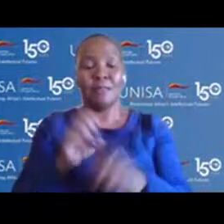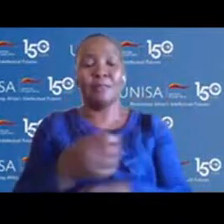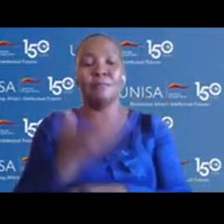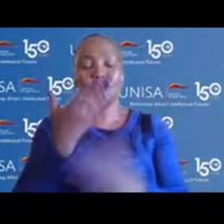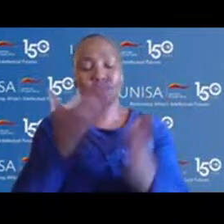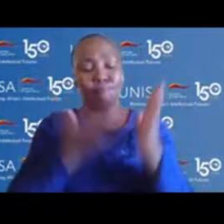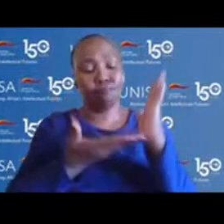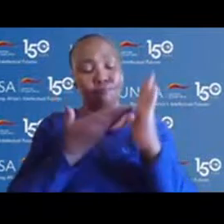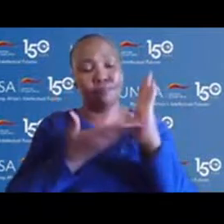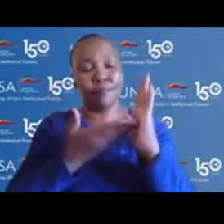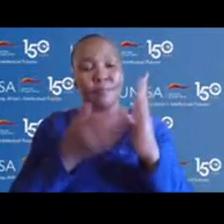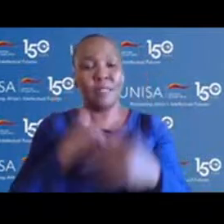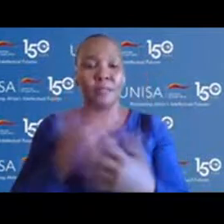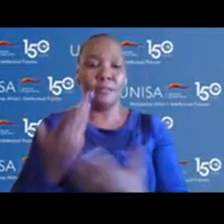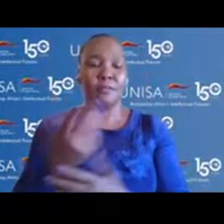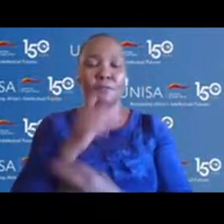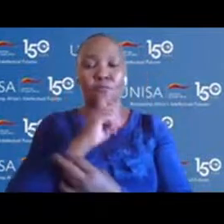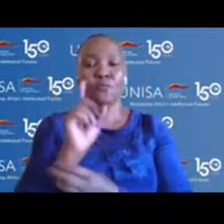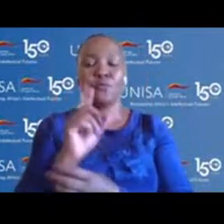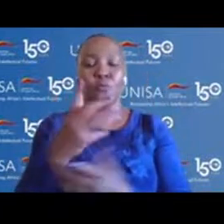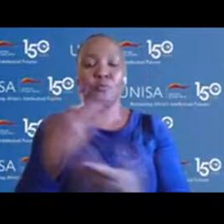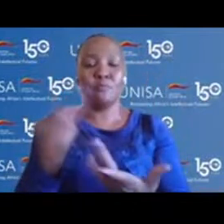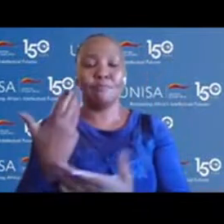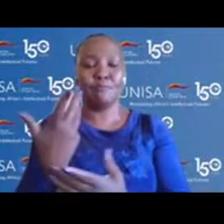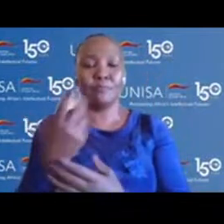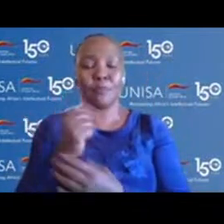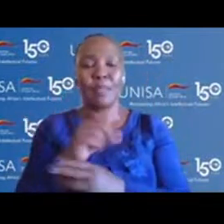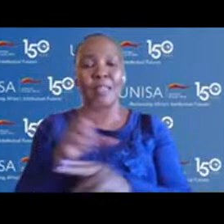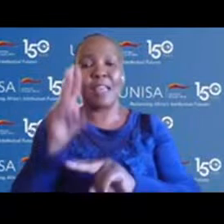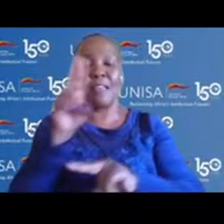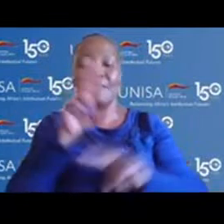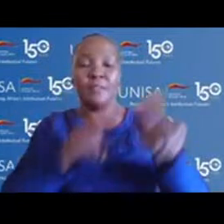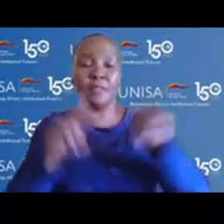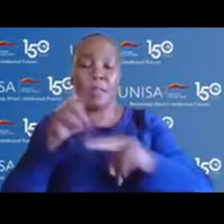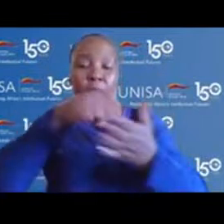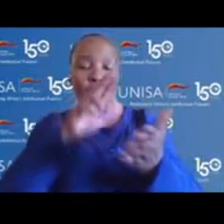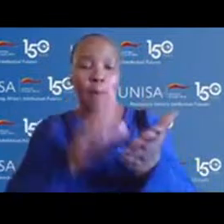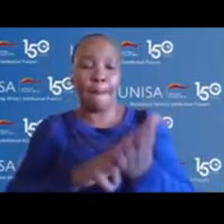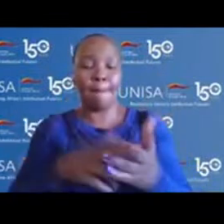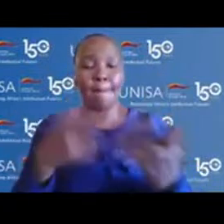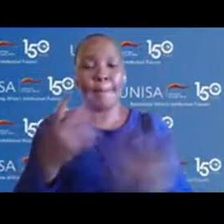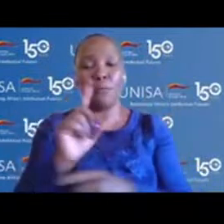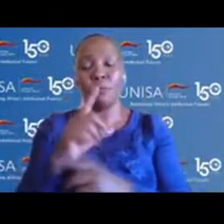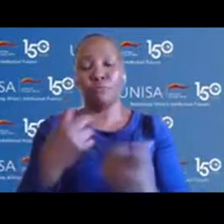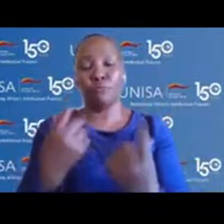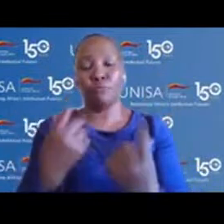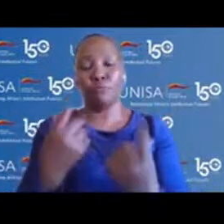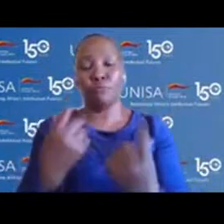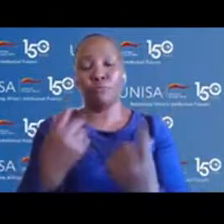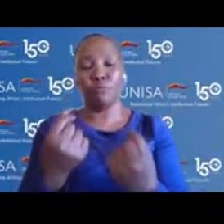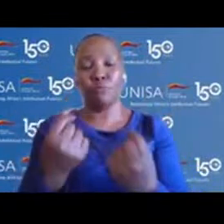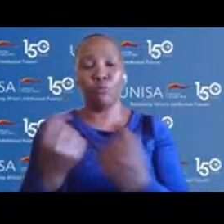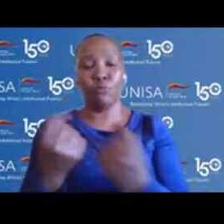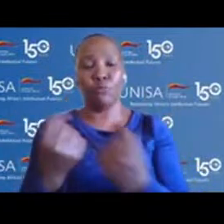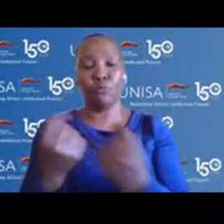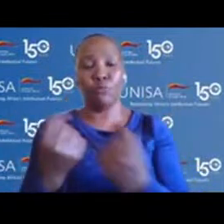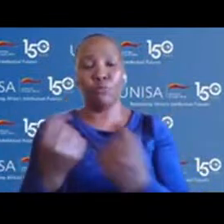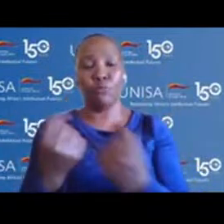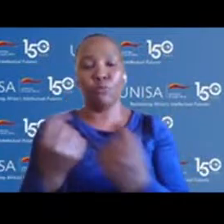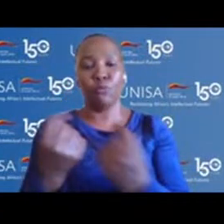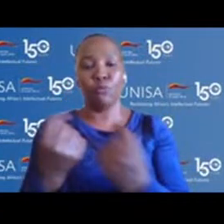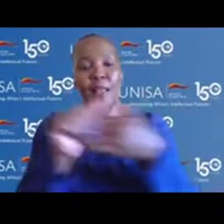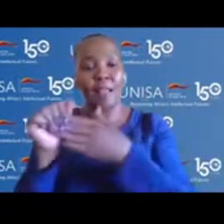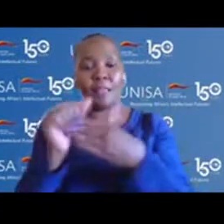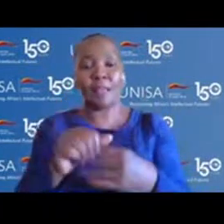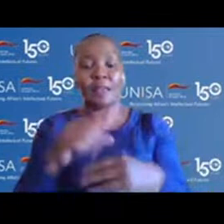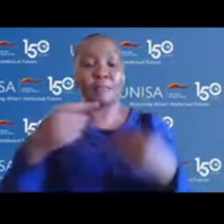to most likely use your invigilating app. So what we did is we've given you some guidelines about the exam. All